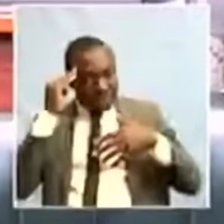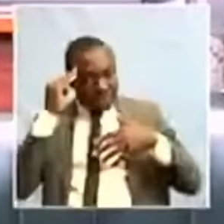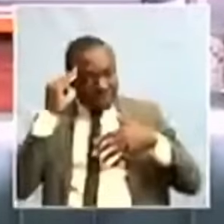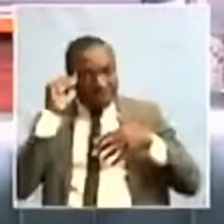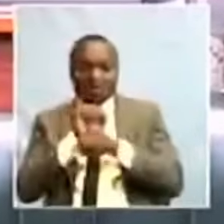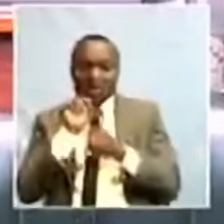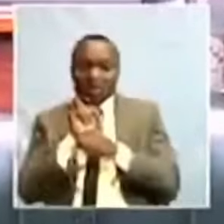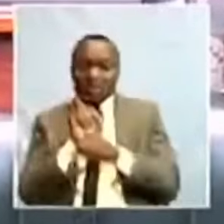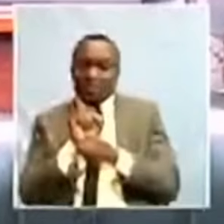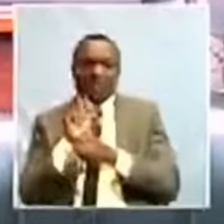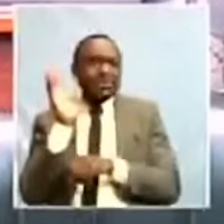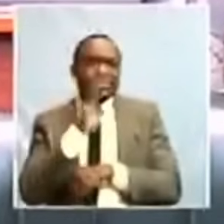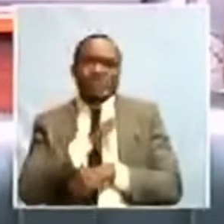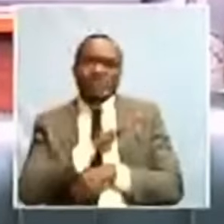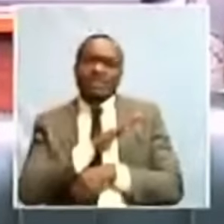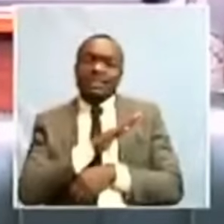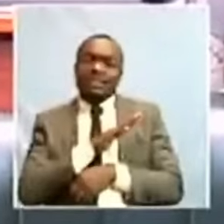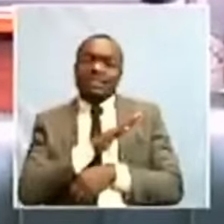us